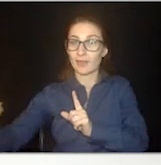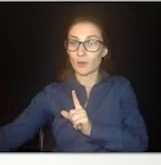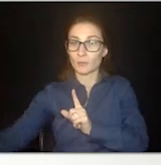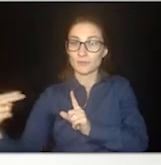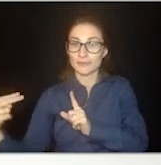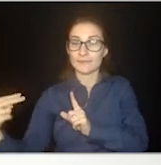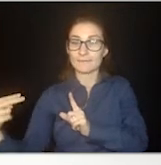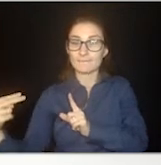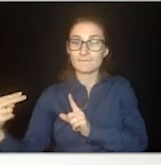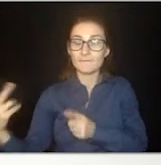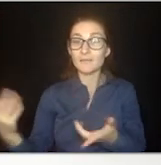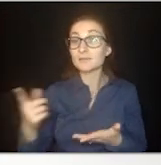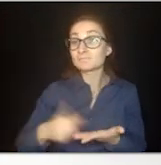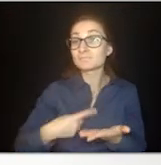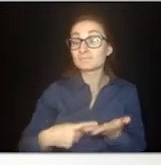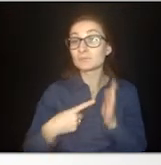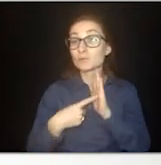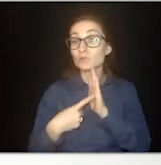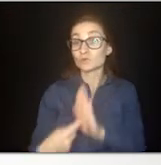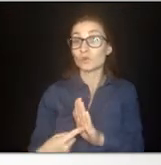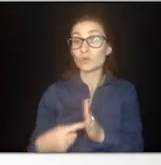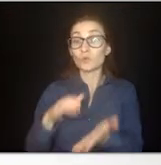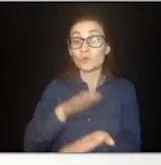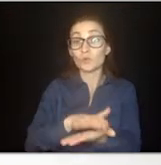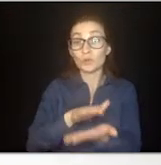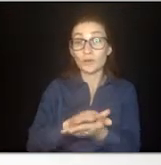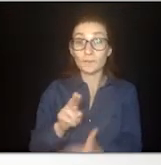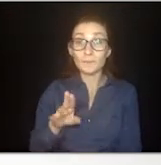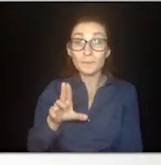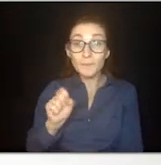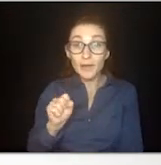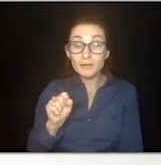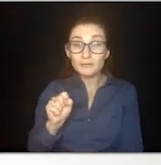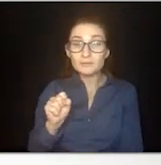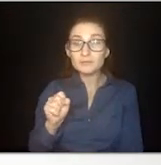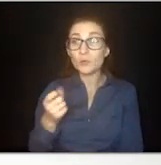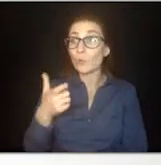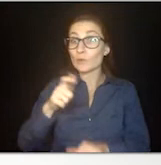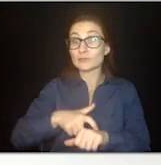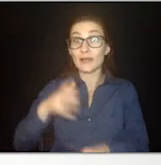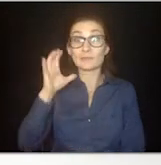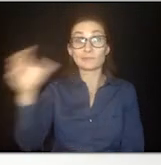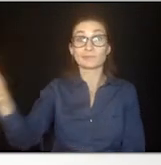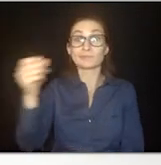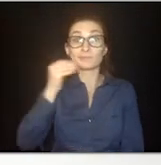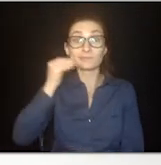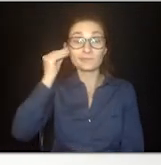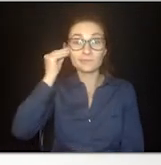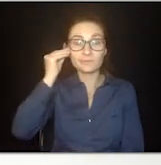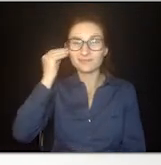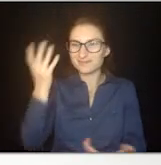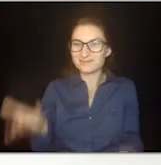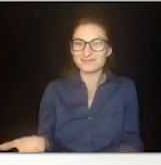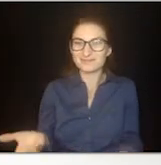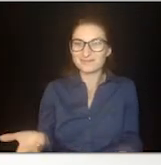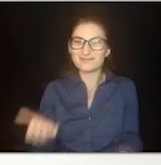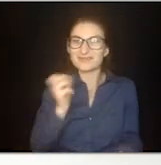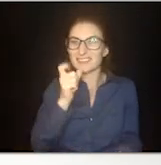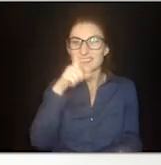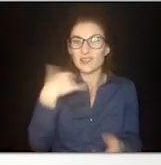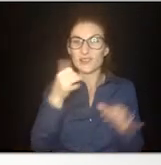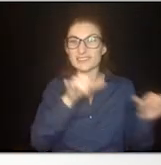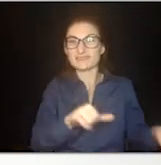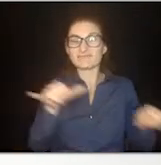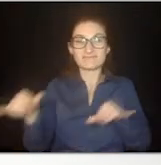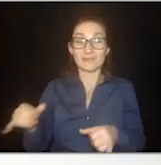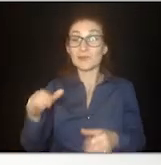say, we'd show kids tiny school buses. Oh, it's time to go home. That's not what that bus looks